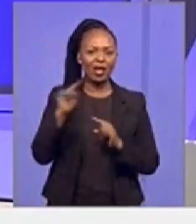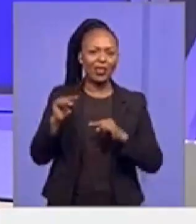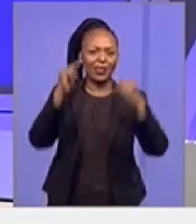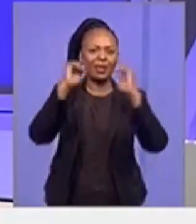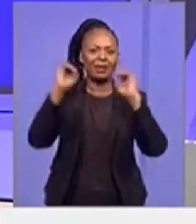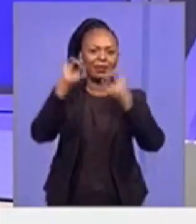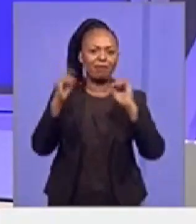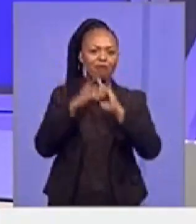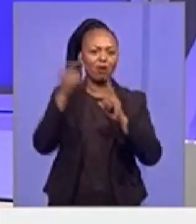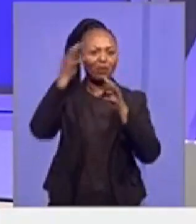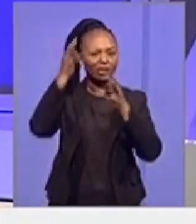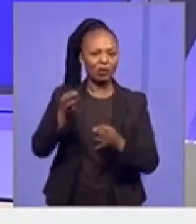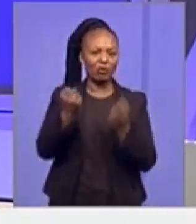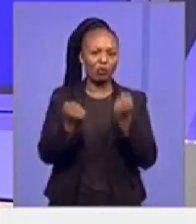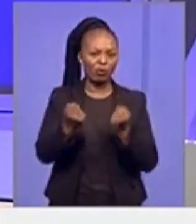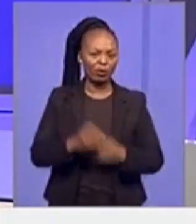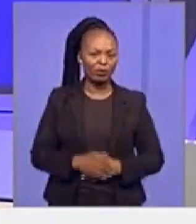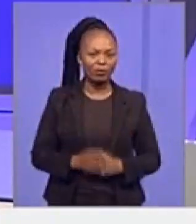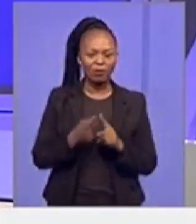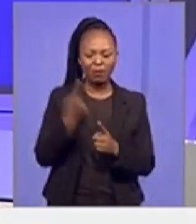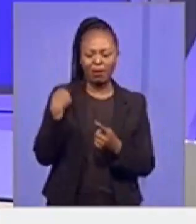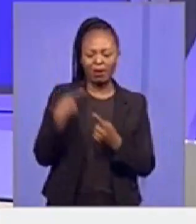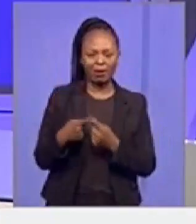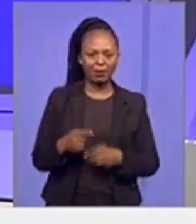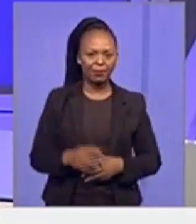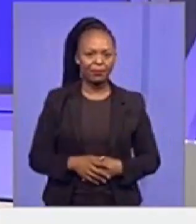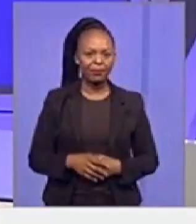ena le khotla pele ho kgwedi ya Mmesa.